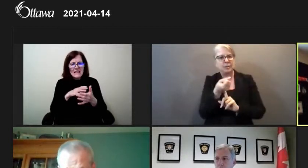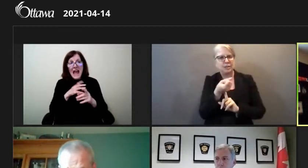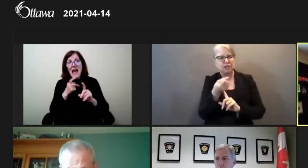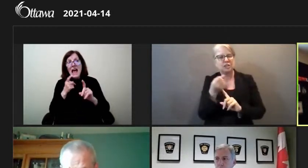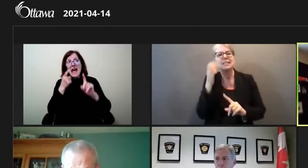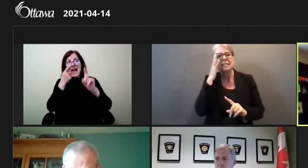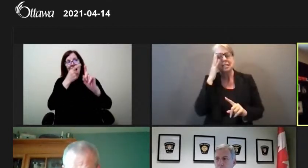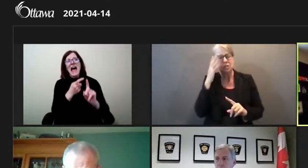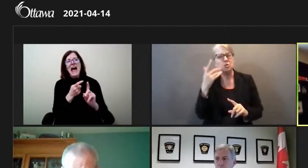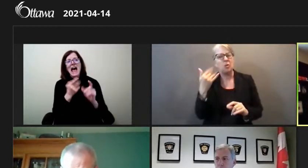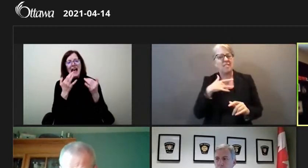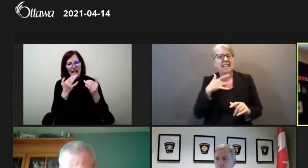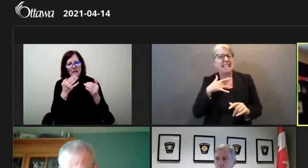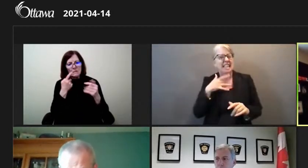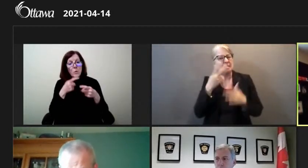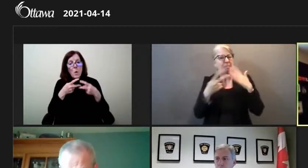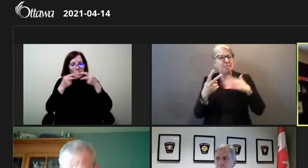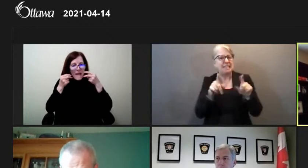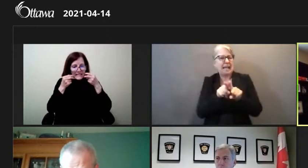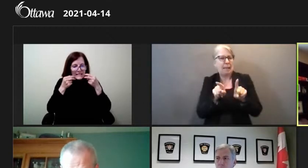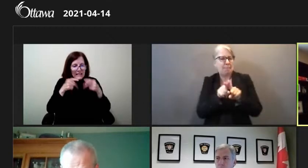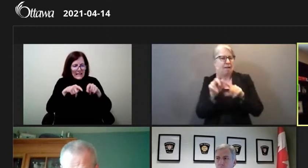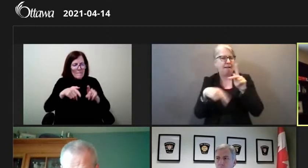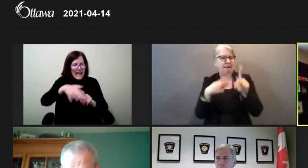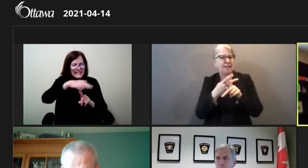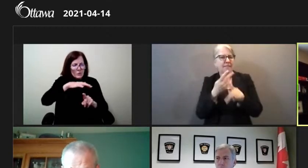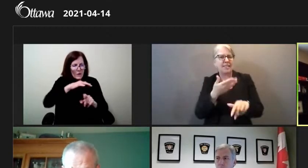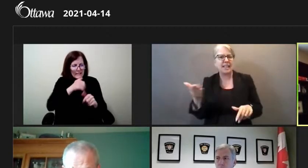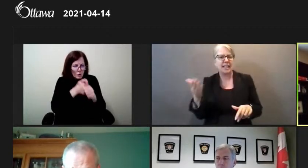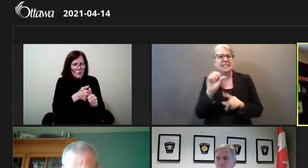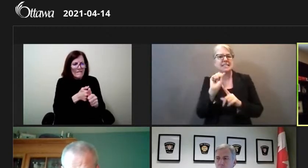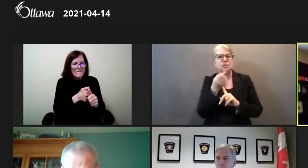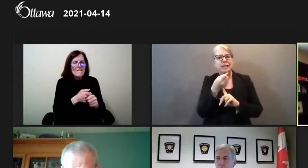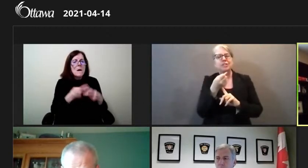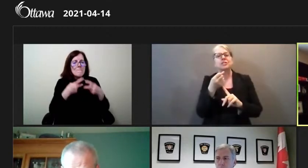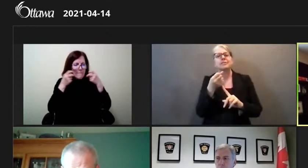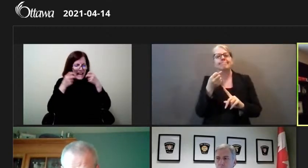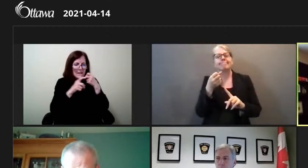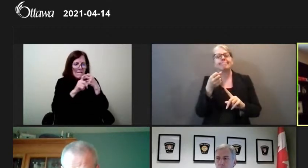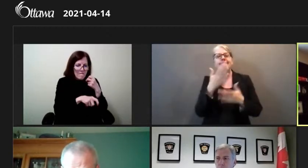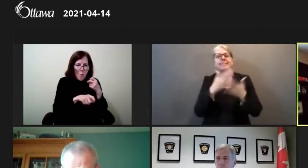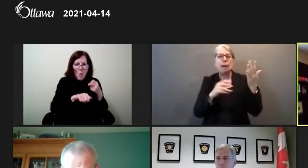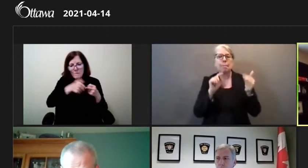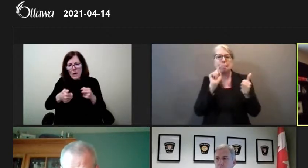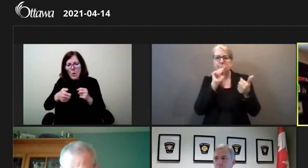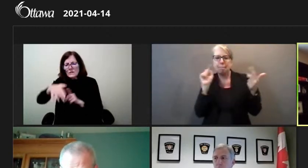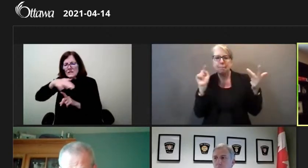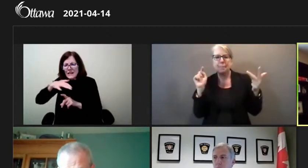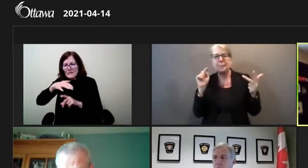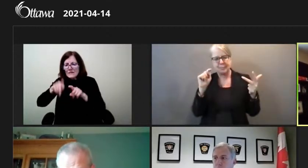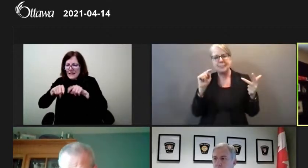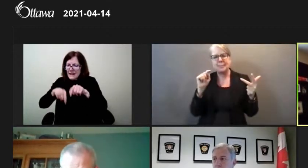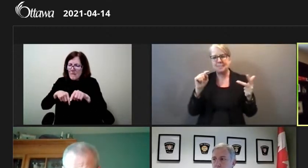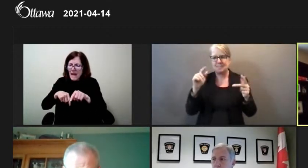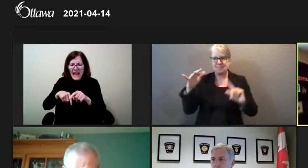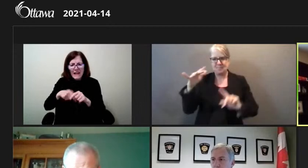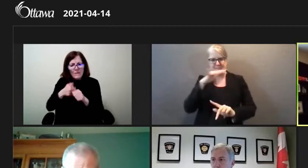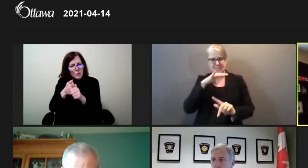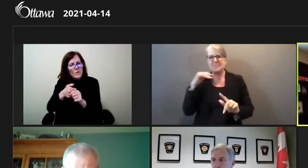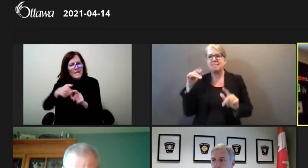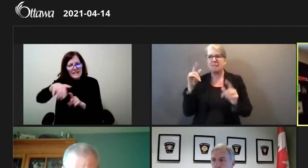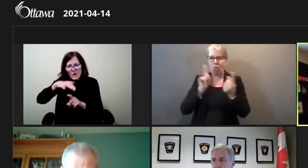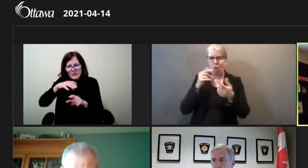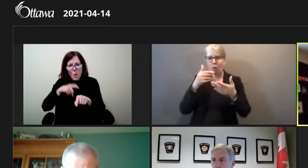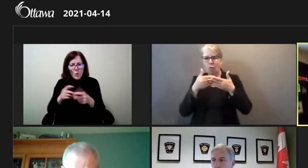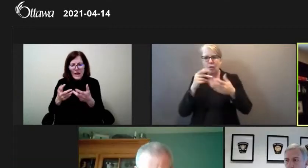the same type of thing where there's in certain situations, certain amenities and in the vicinity of it where you'd be expected to be